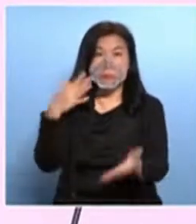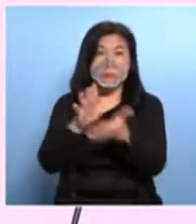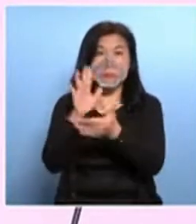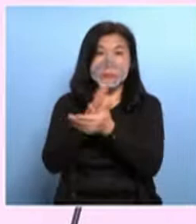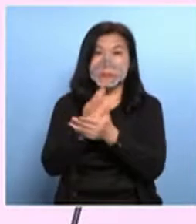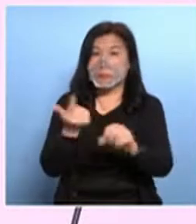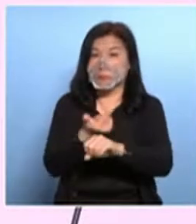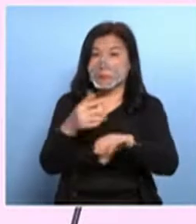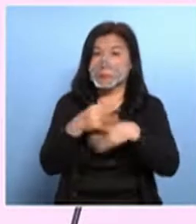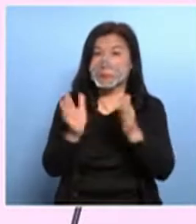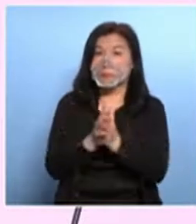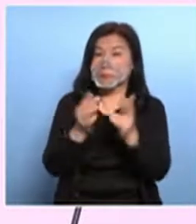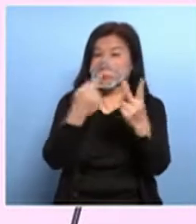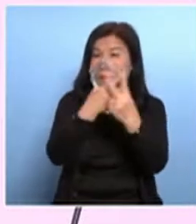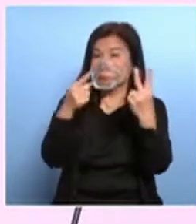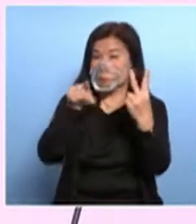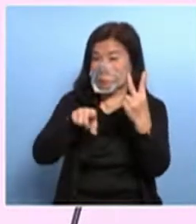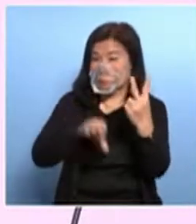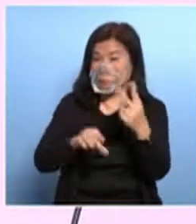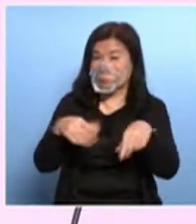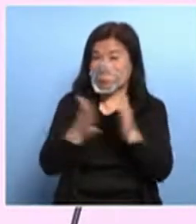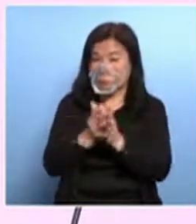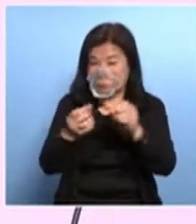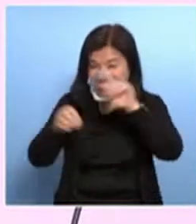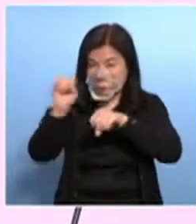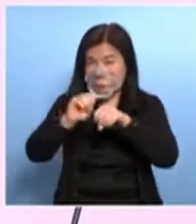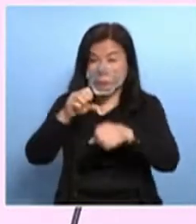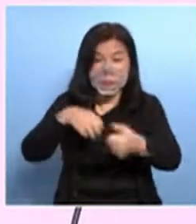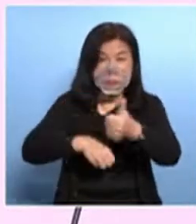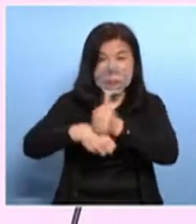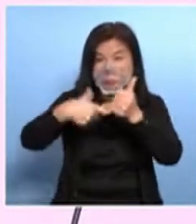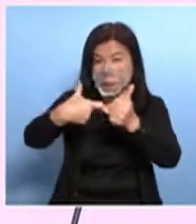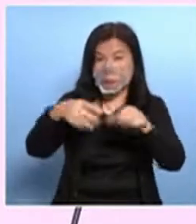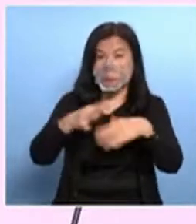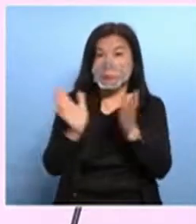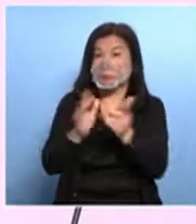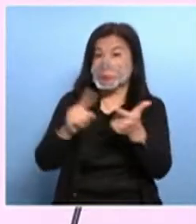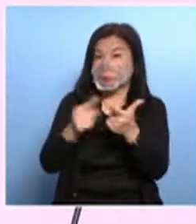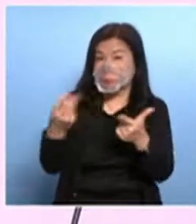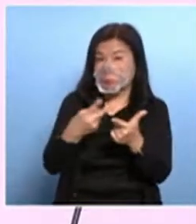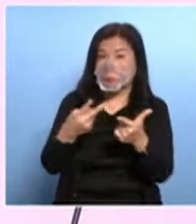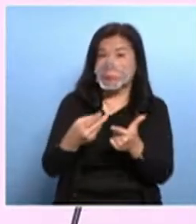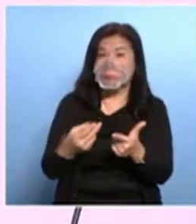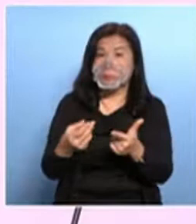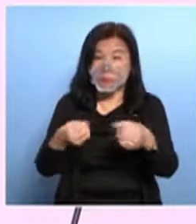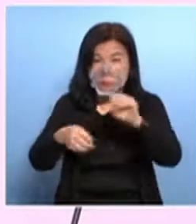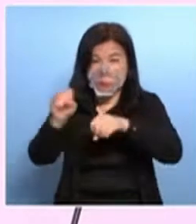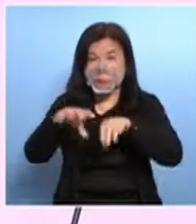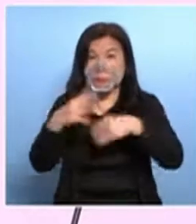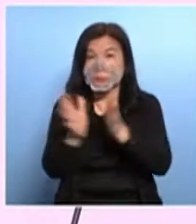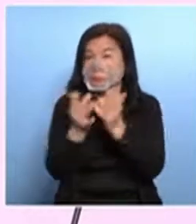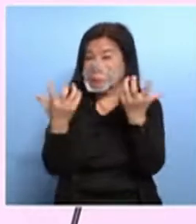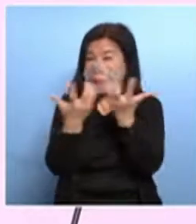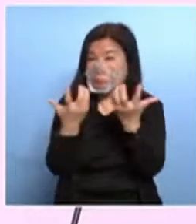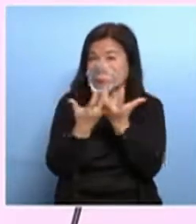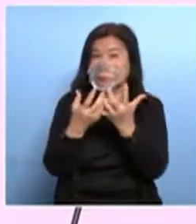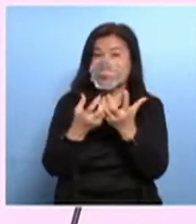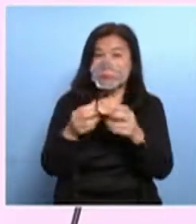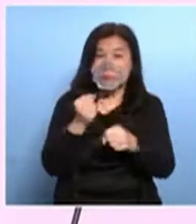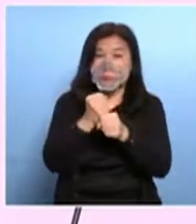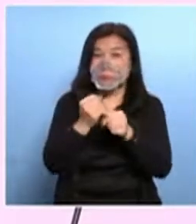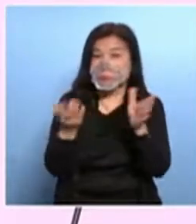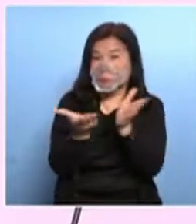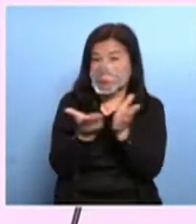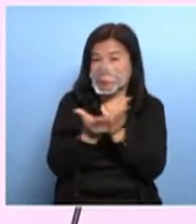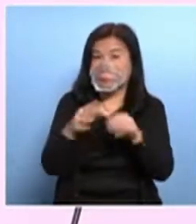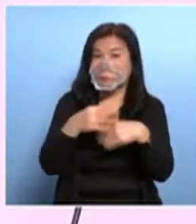the birth and development of over 10 unicorns. Over the past few years, apart from the $2 billion Innovation and Technology Venture Fund, we have also